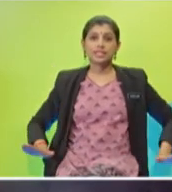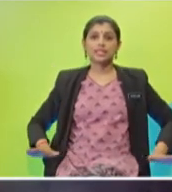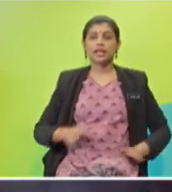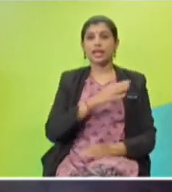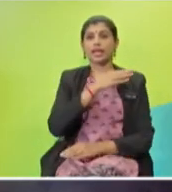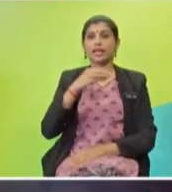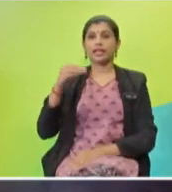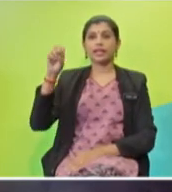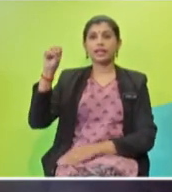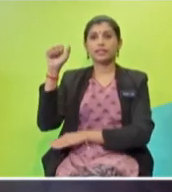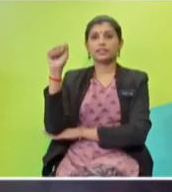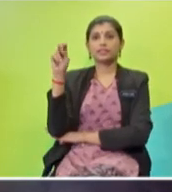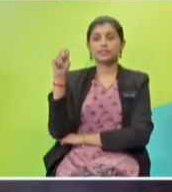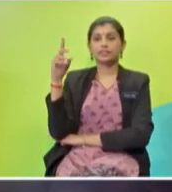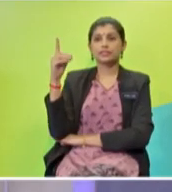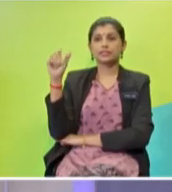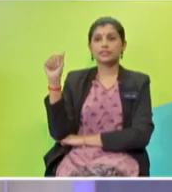Okay, let's look at your answer.